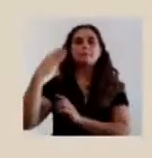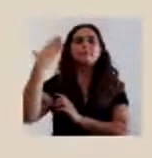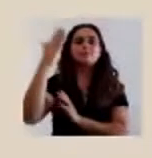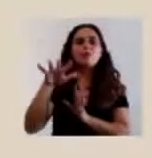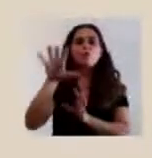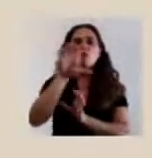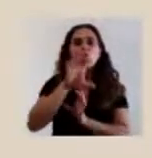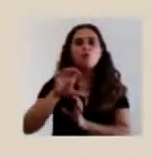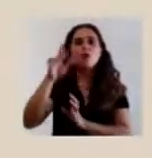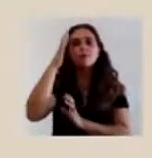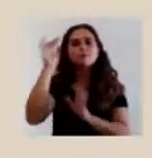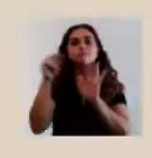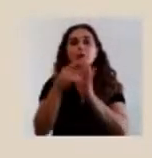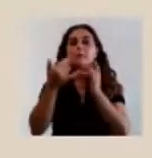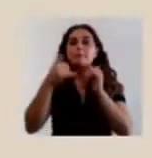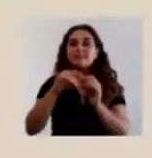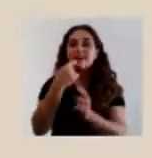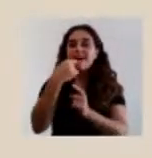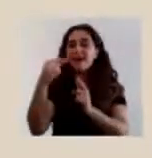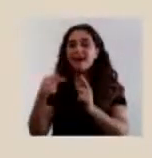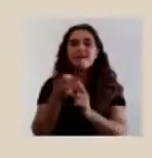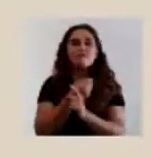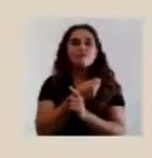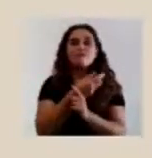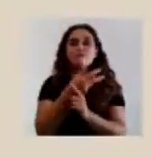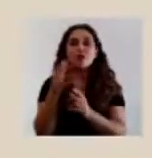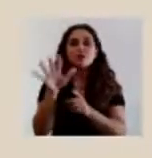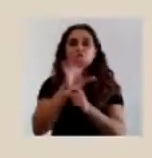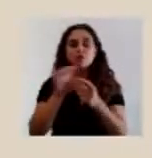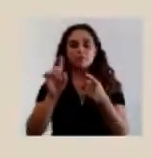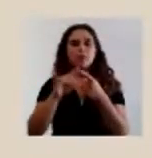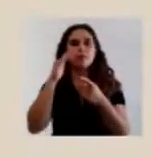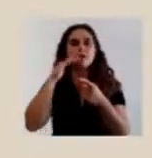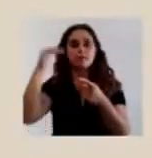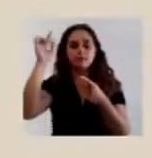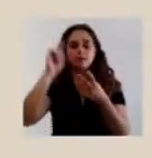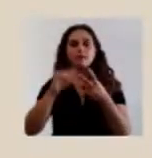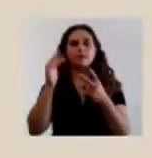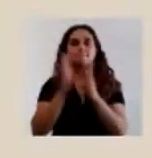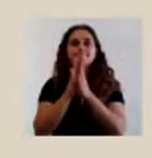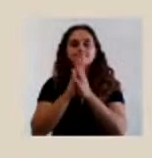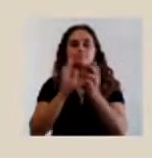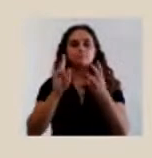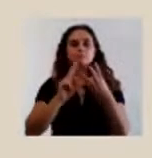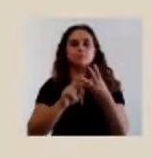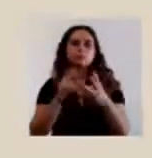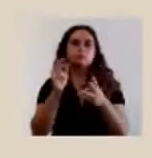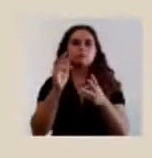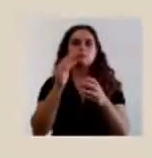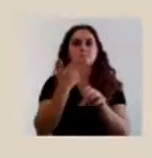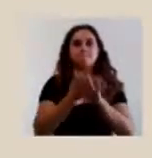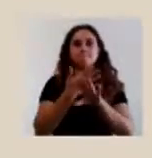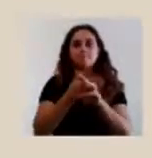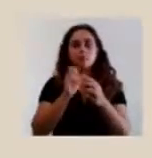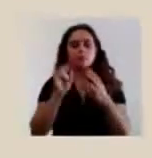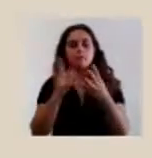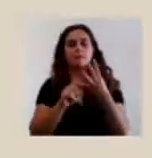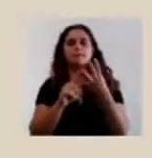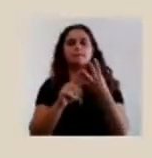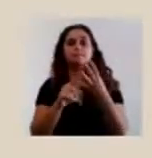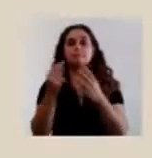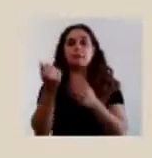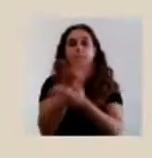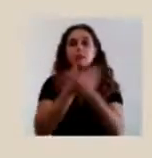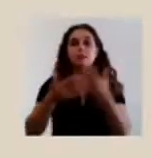about, bias exists as it relates to age, religion, sexual identity, socioeconomic